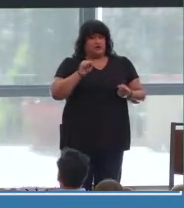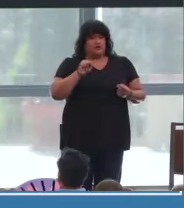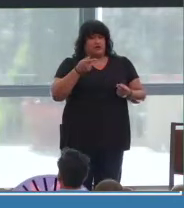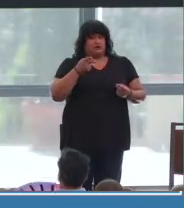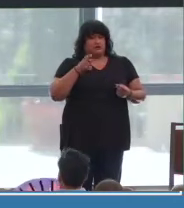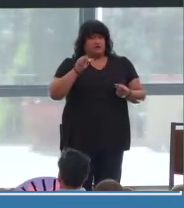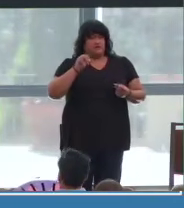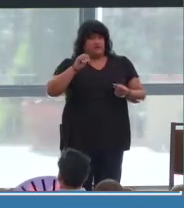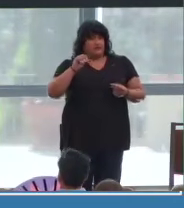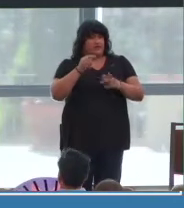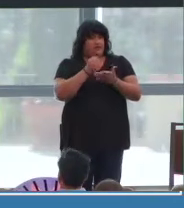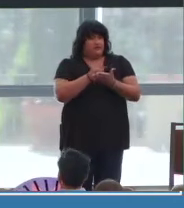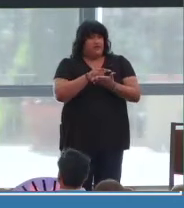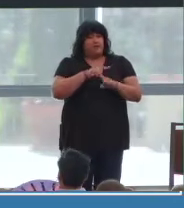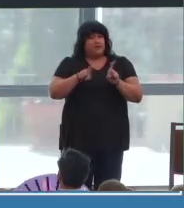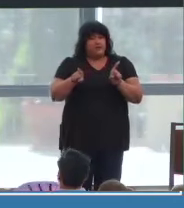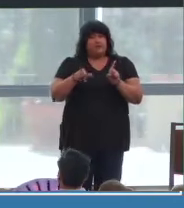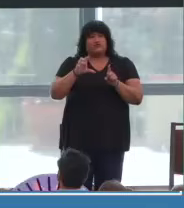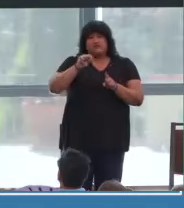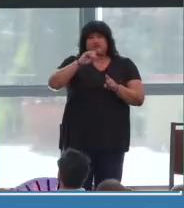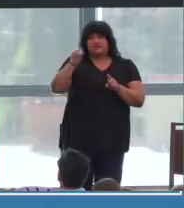the 80% of the